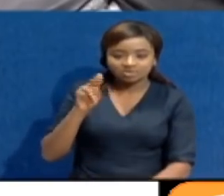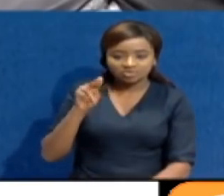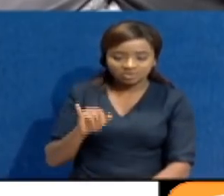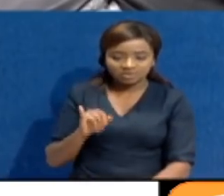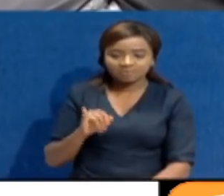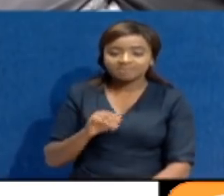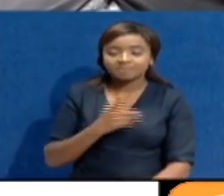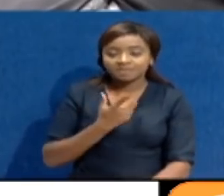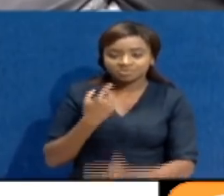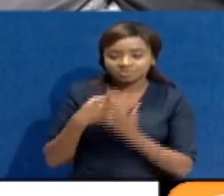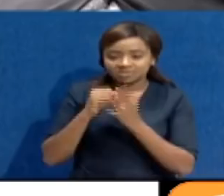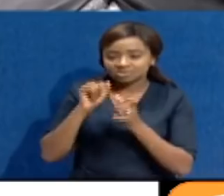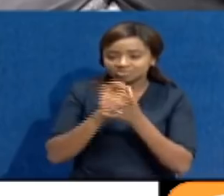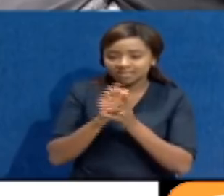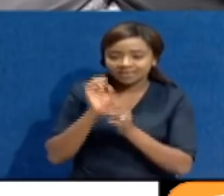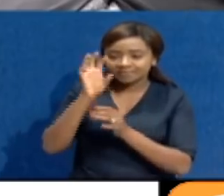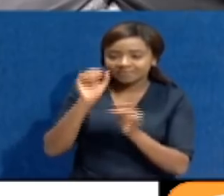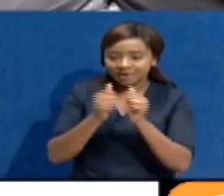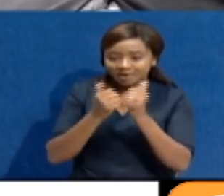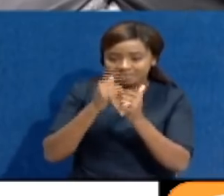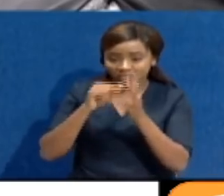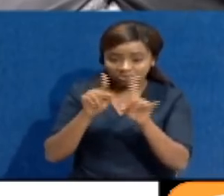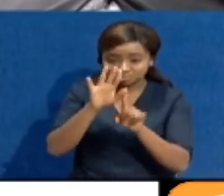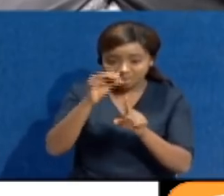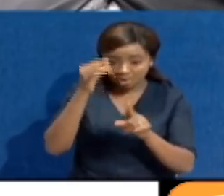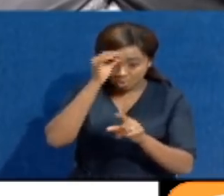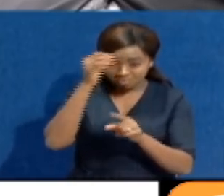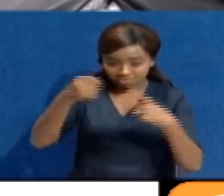We talk about the future of the Jubilee Party and so much more, and I'll be looking at your feedback as well when we return.